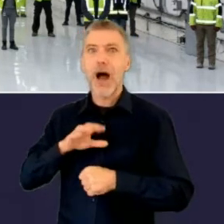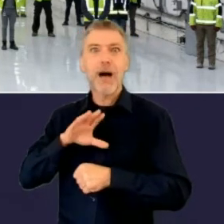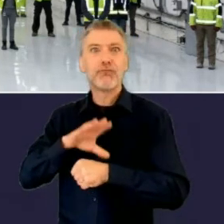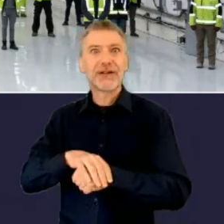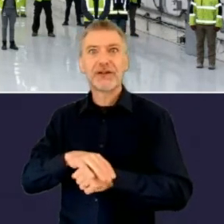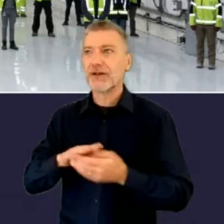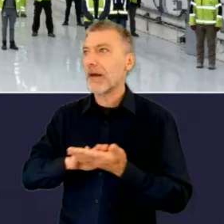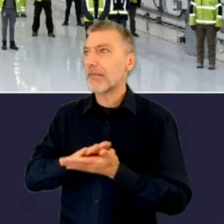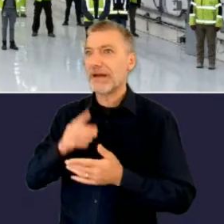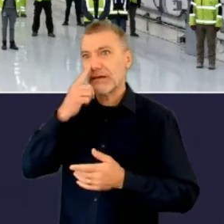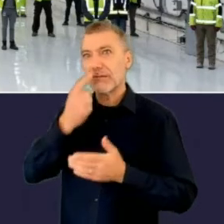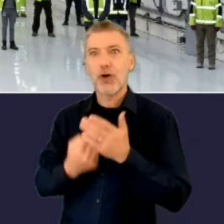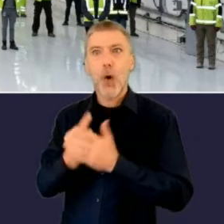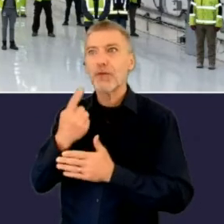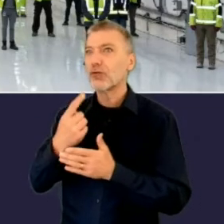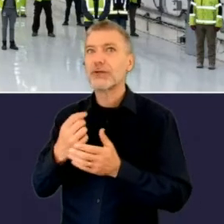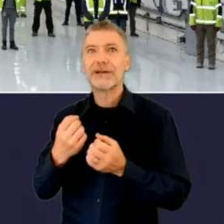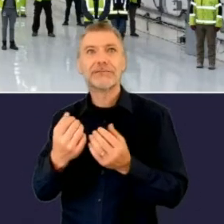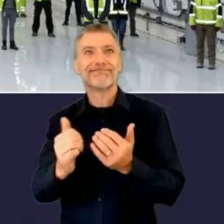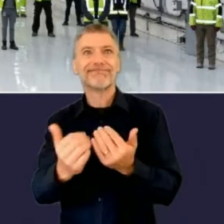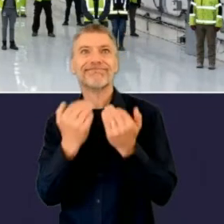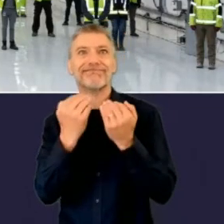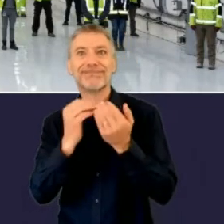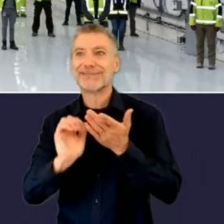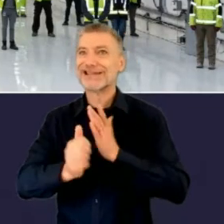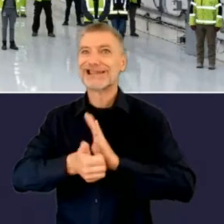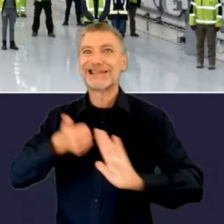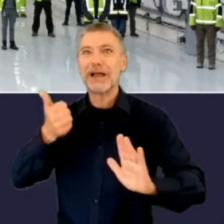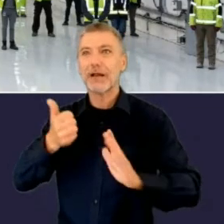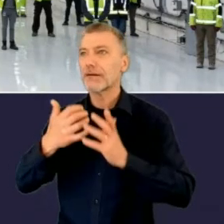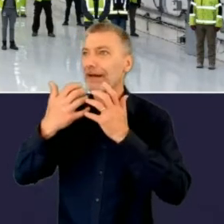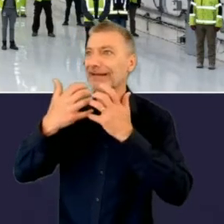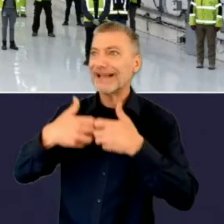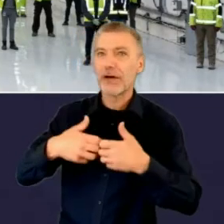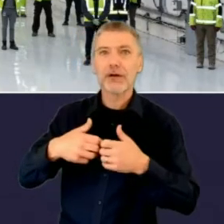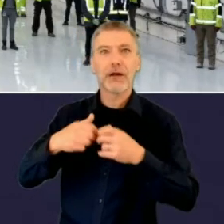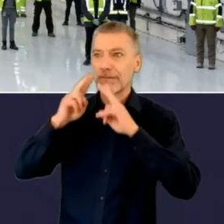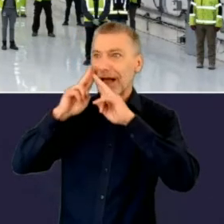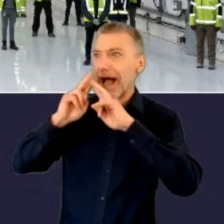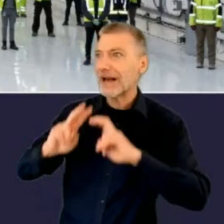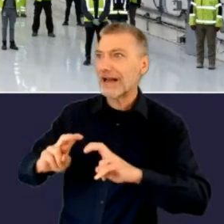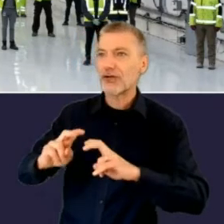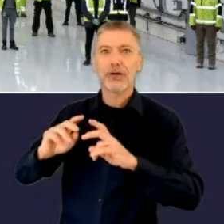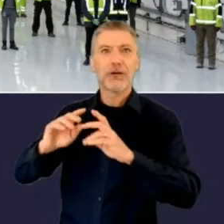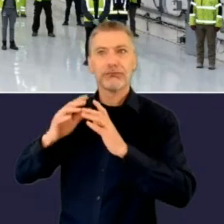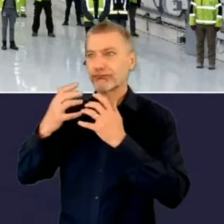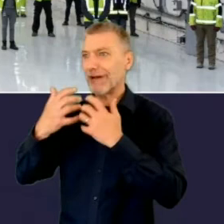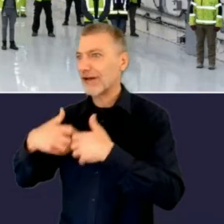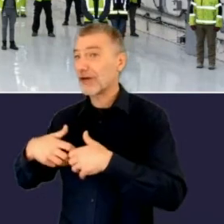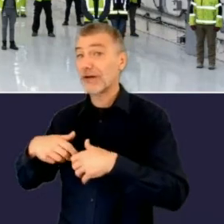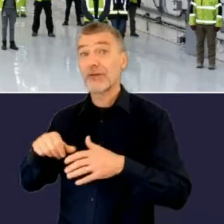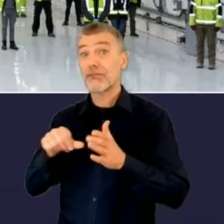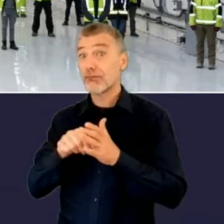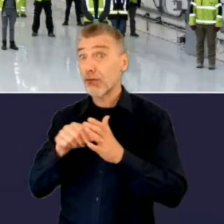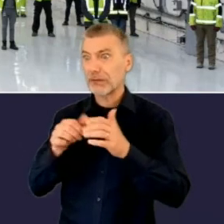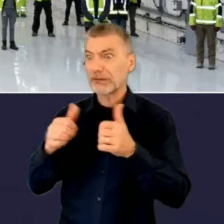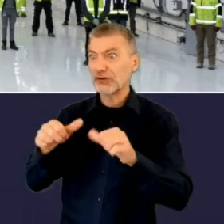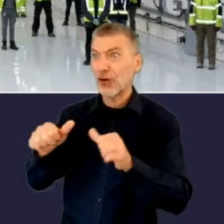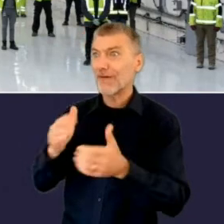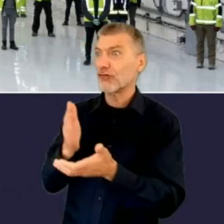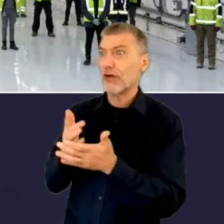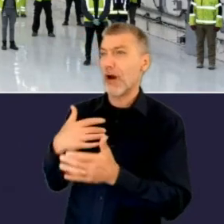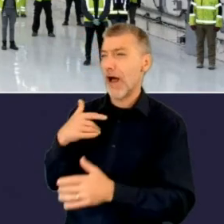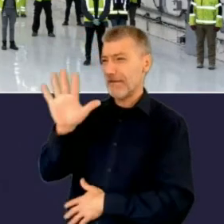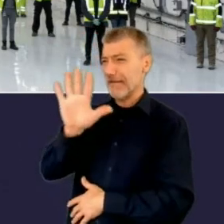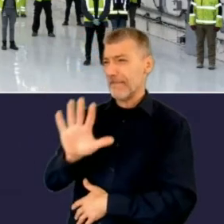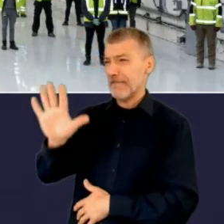of skills, from technical to analytical engineering skills, as well as being able to problem solve on real life projects, and give me a